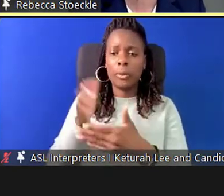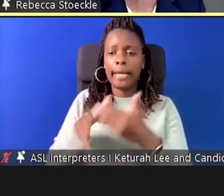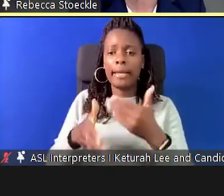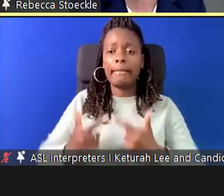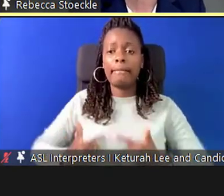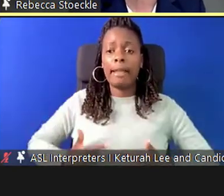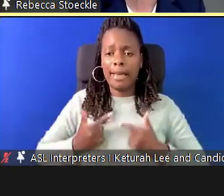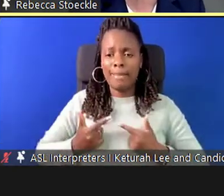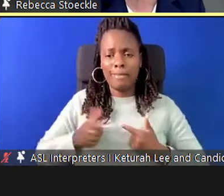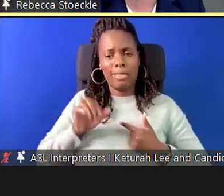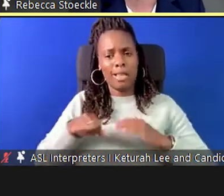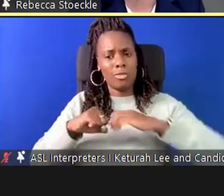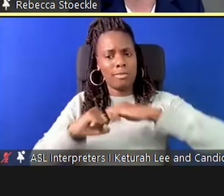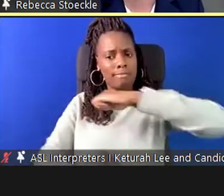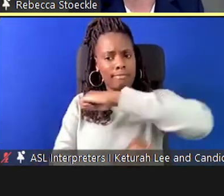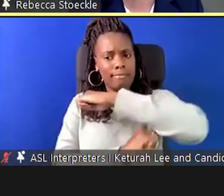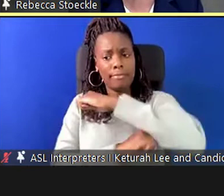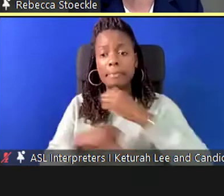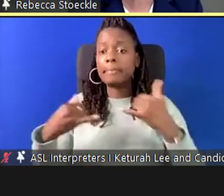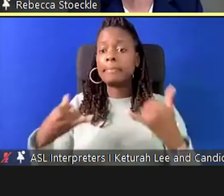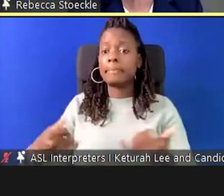foundation to today's discussions.